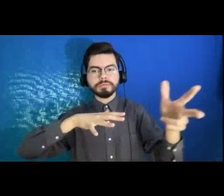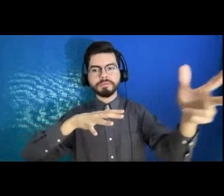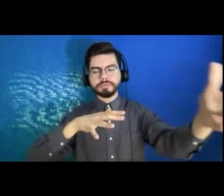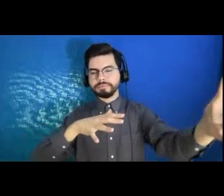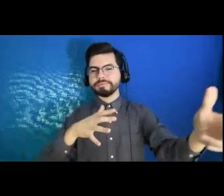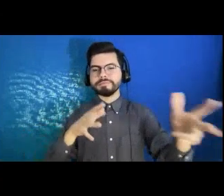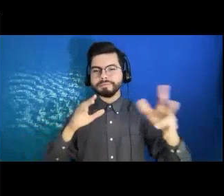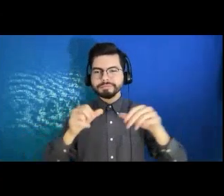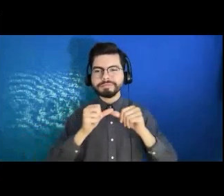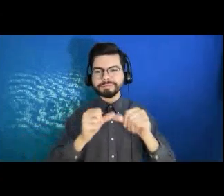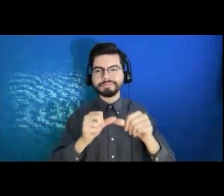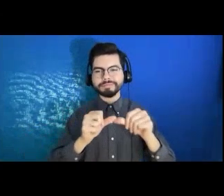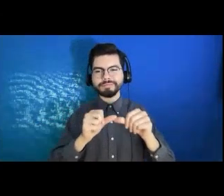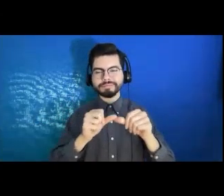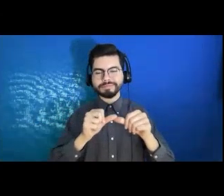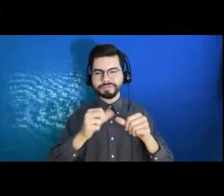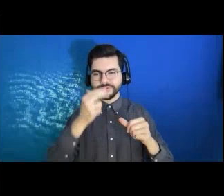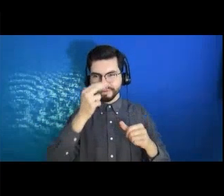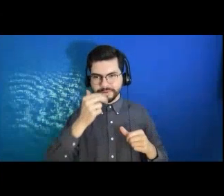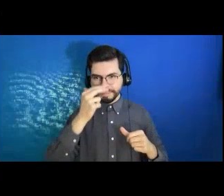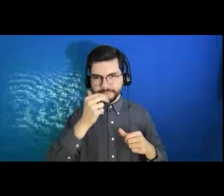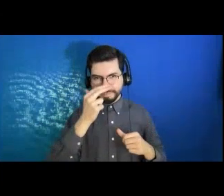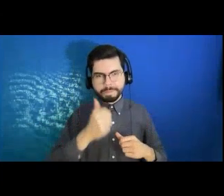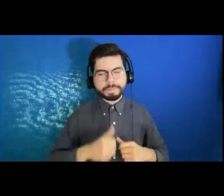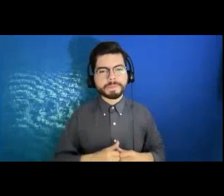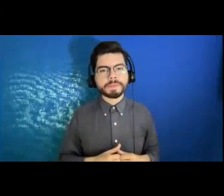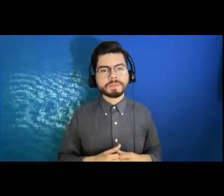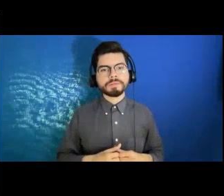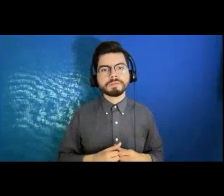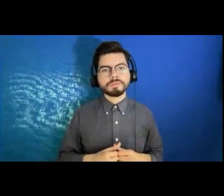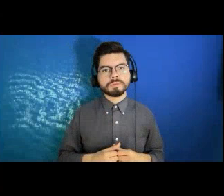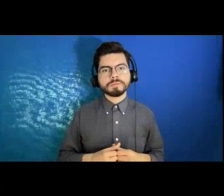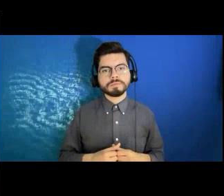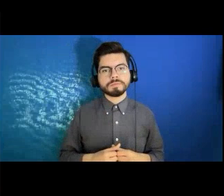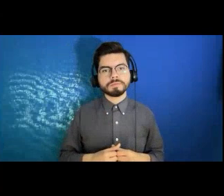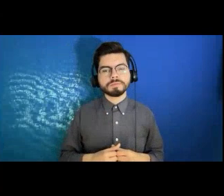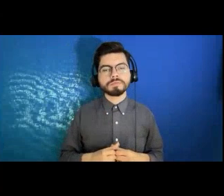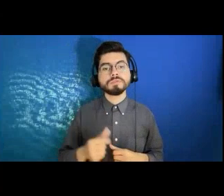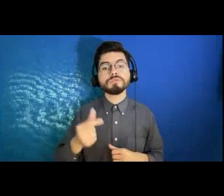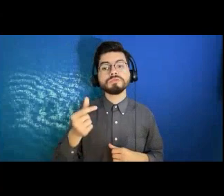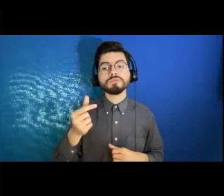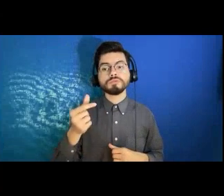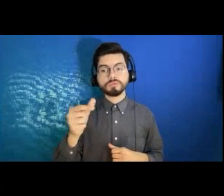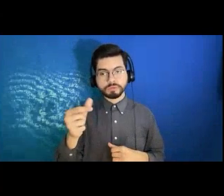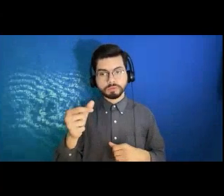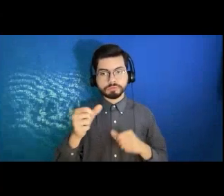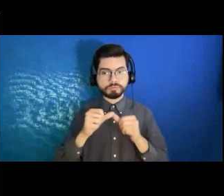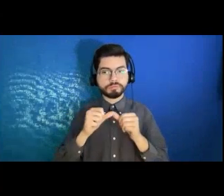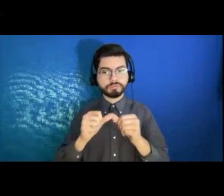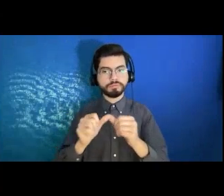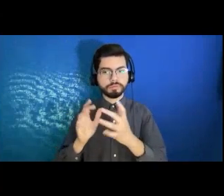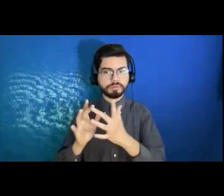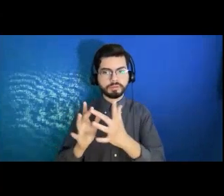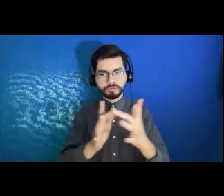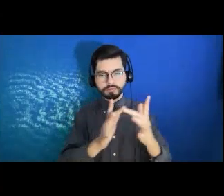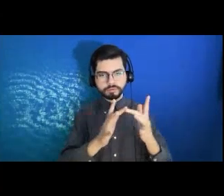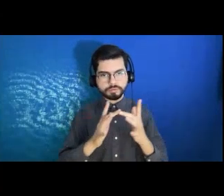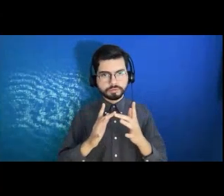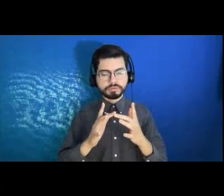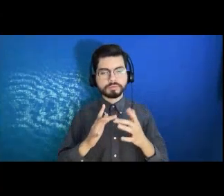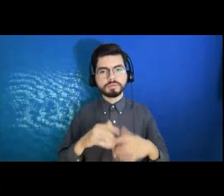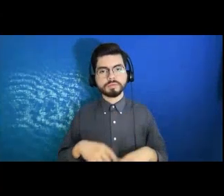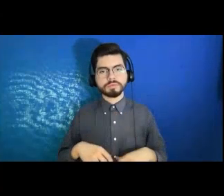The green is our permanent network, and just to show you how many more stations we put in on top of what we did. And the idea is that we wanted